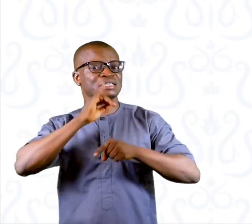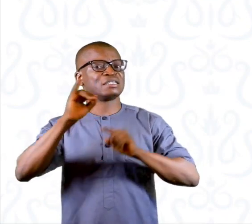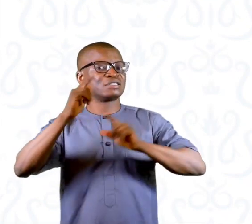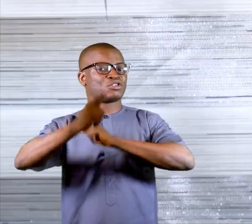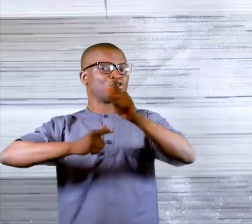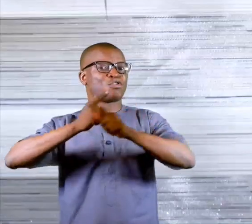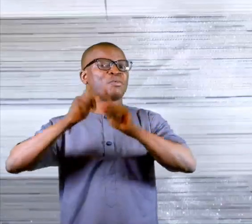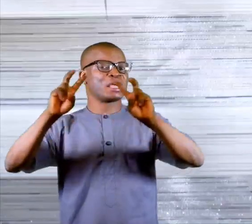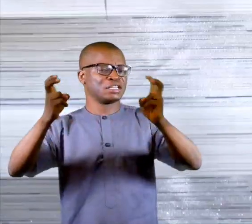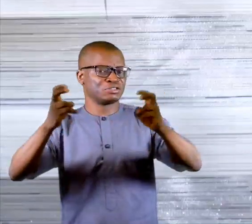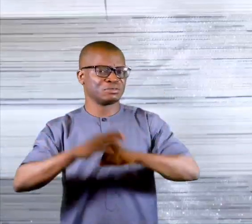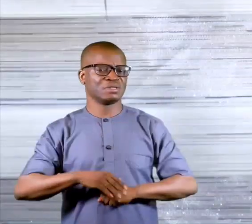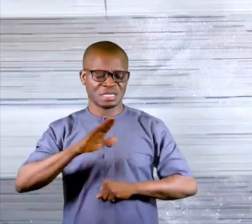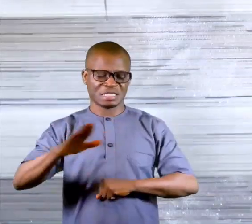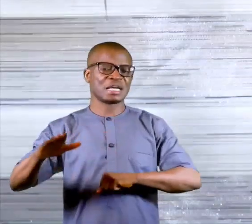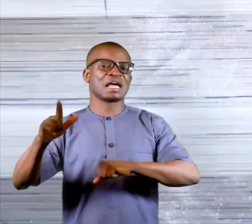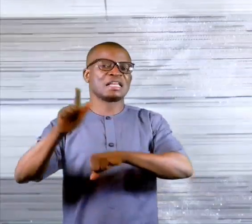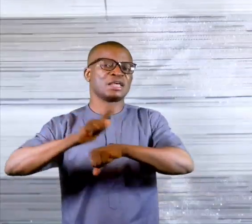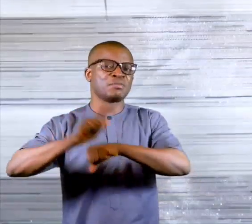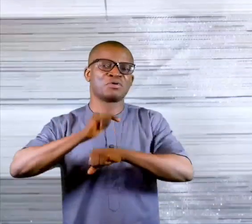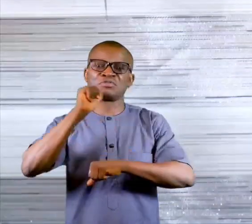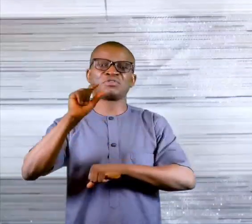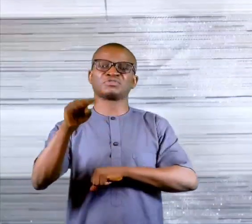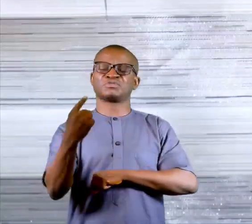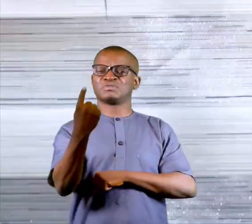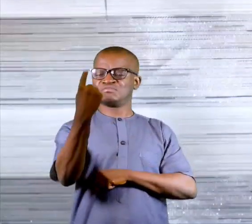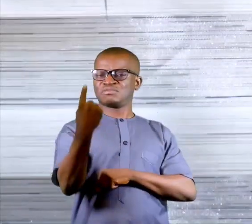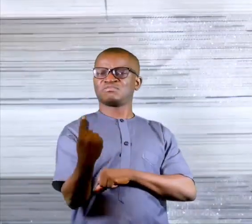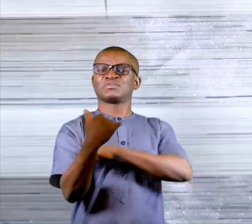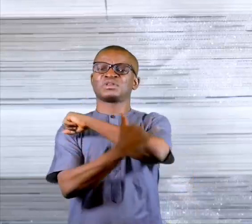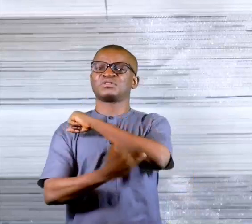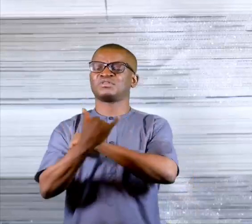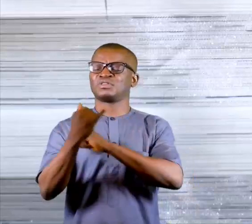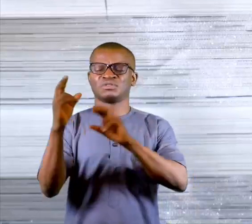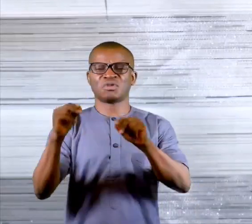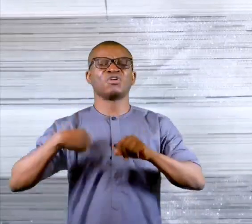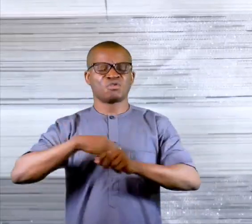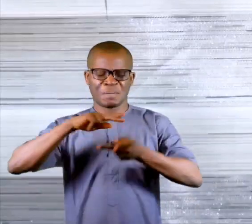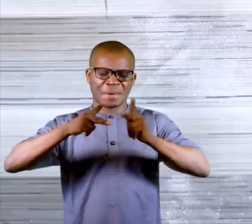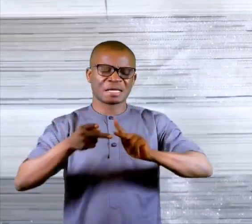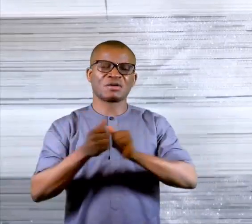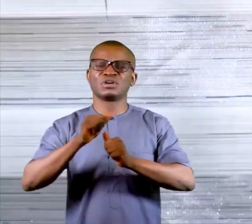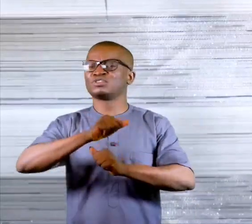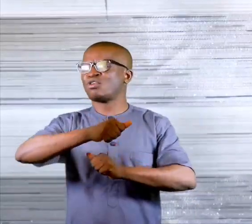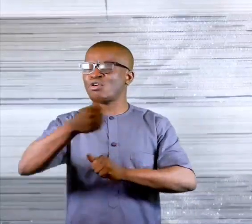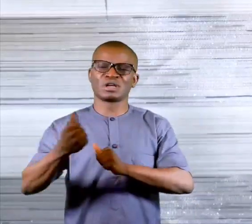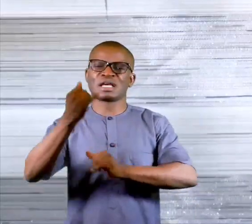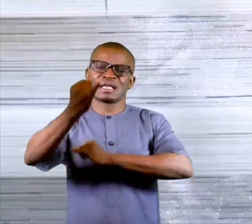issue. Child labor is not just known in Nigeria alone. So we partner with